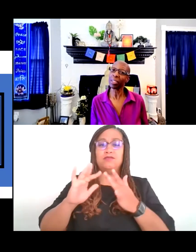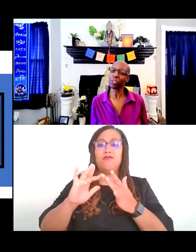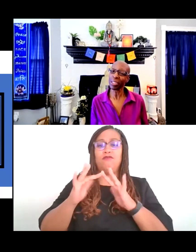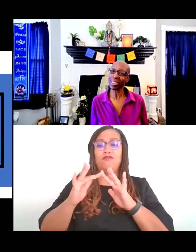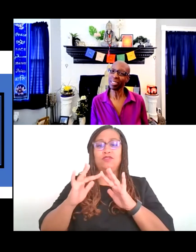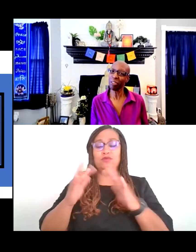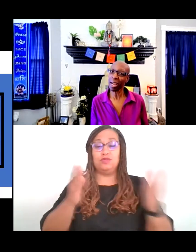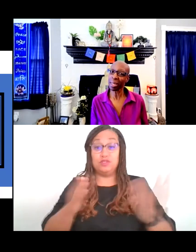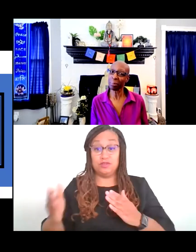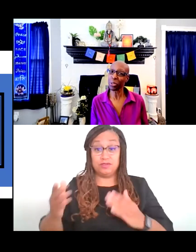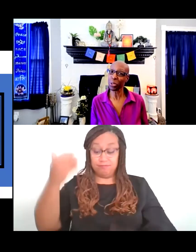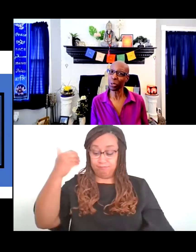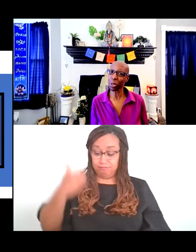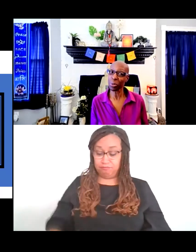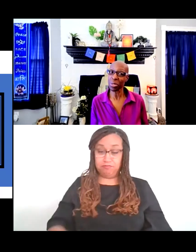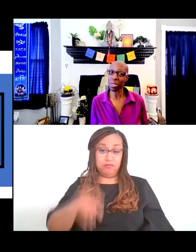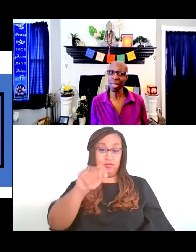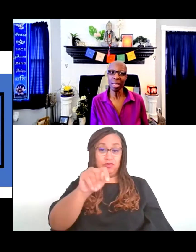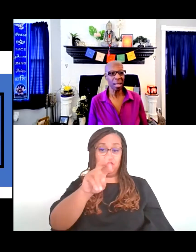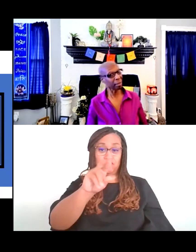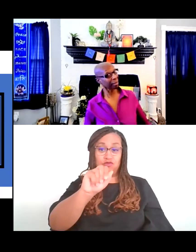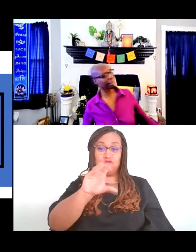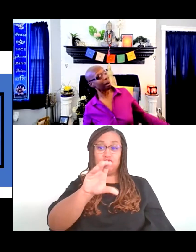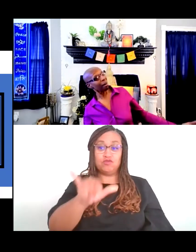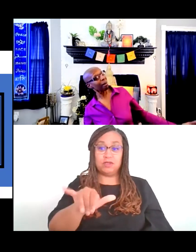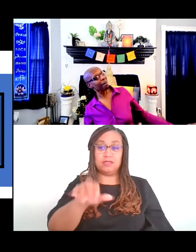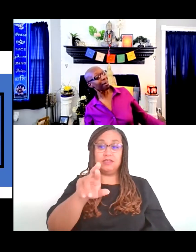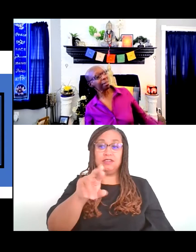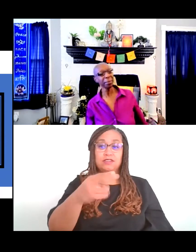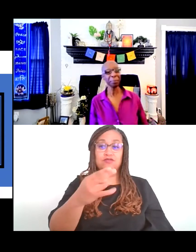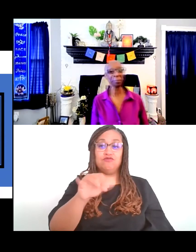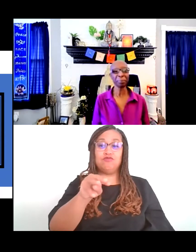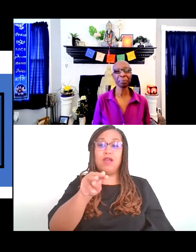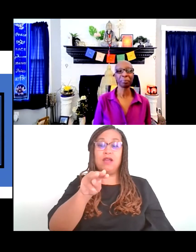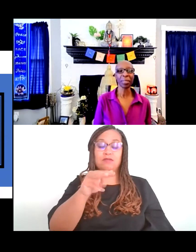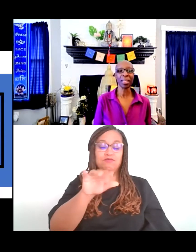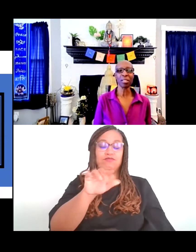am Tracy Rhymes, your host. Dun, dun, dun, dun.